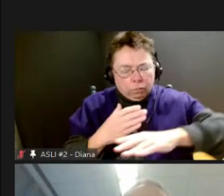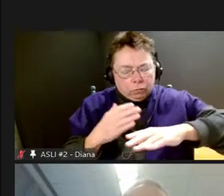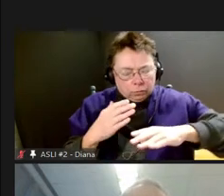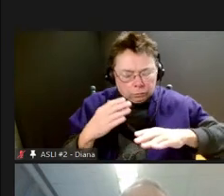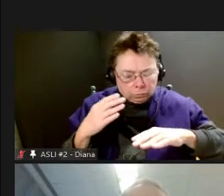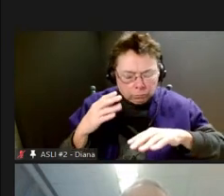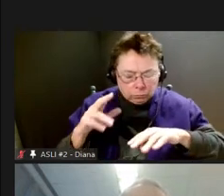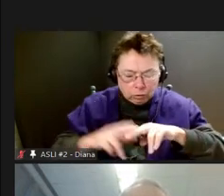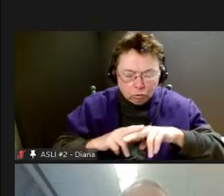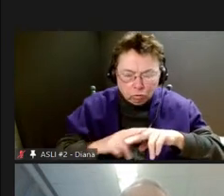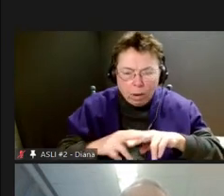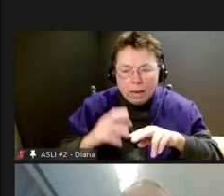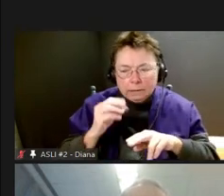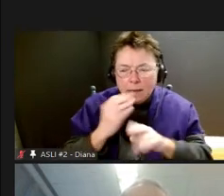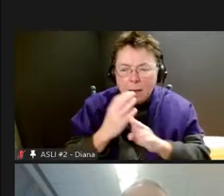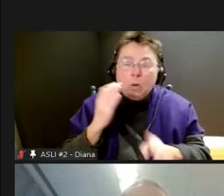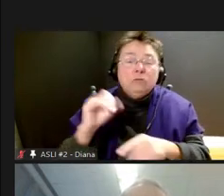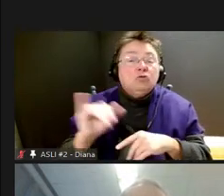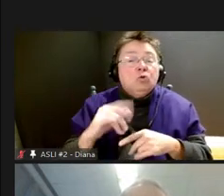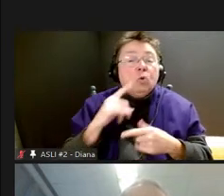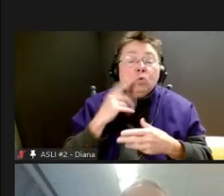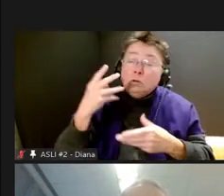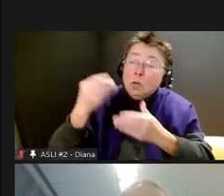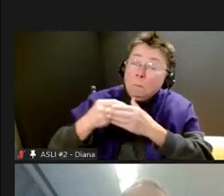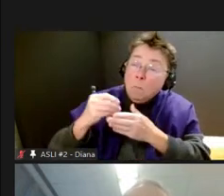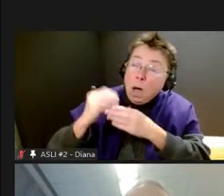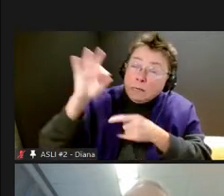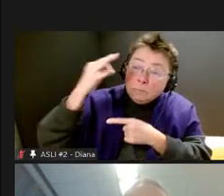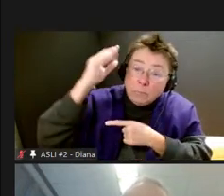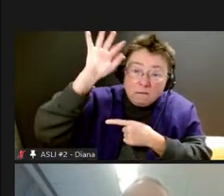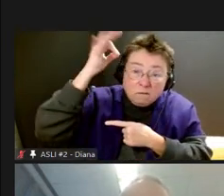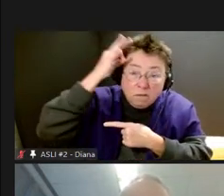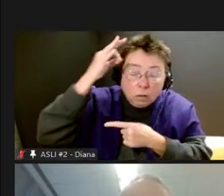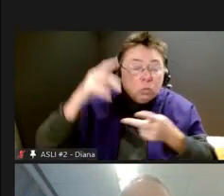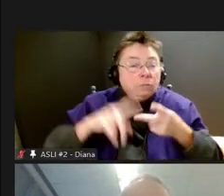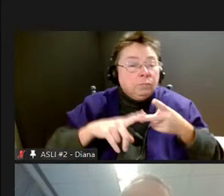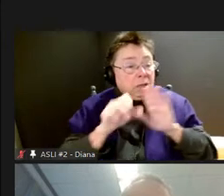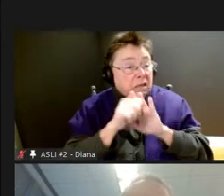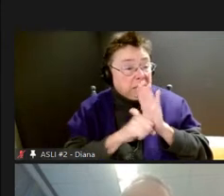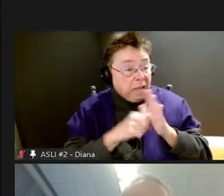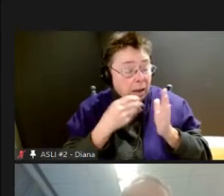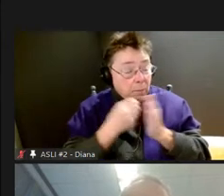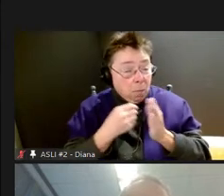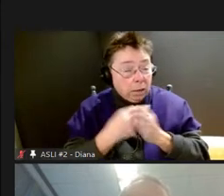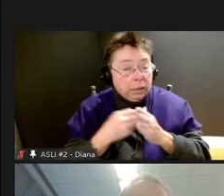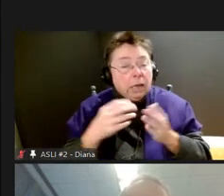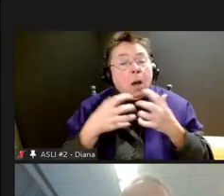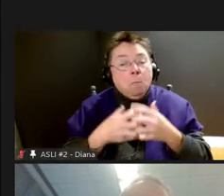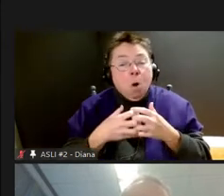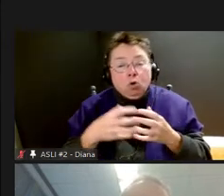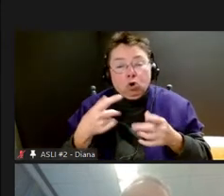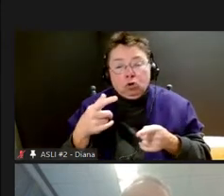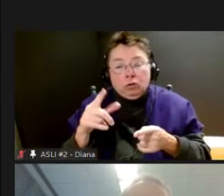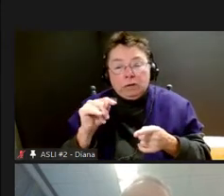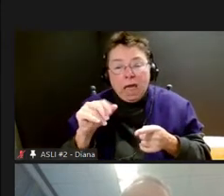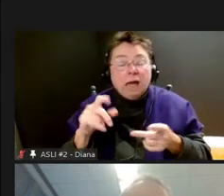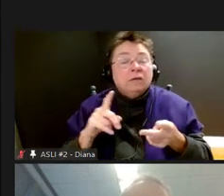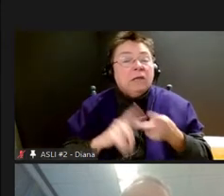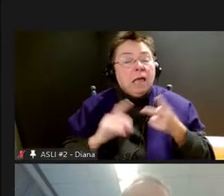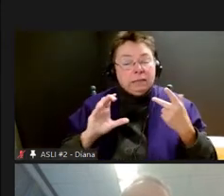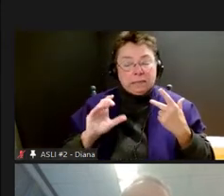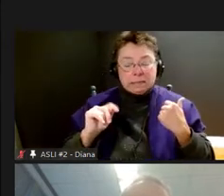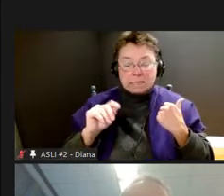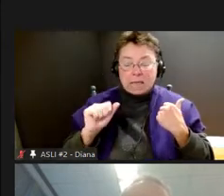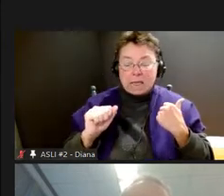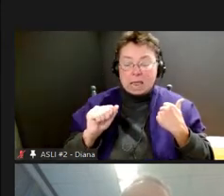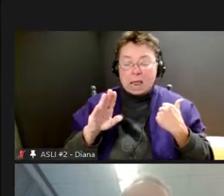for the CIP include federal funds, state PAYGO funds for motor fuel tax revenues, and CTA bonds. We also